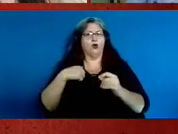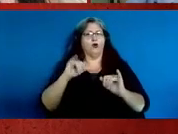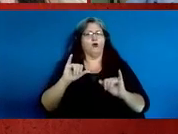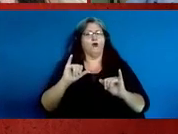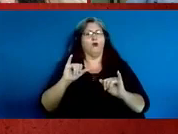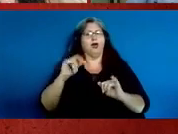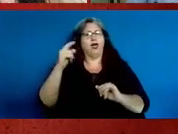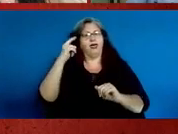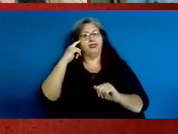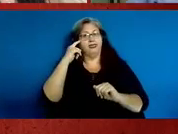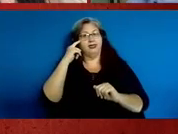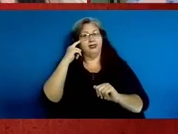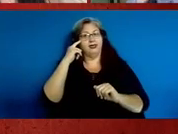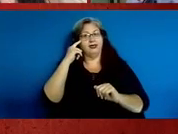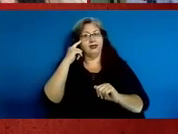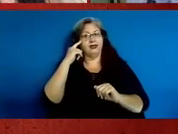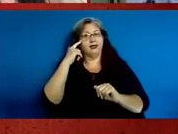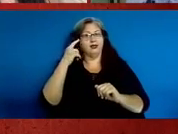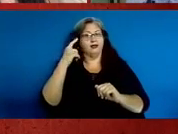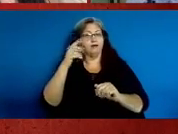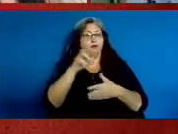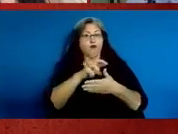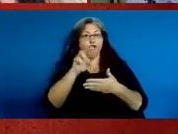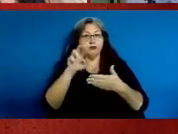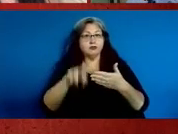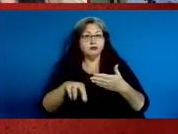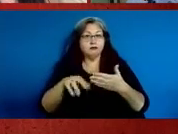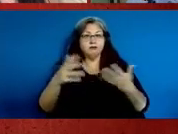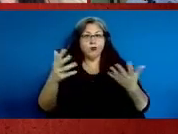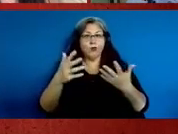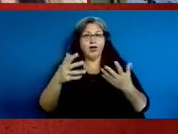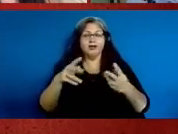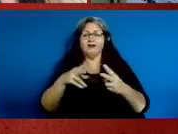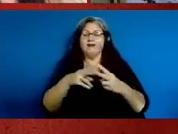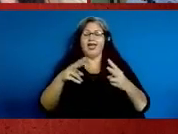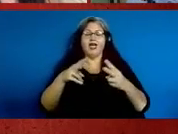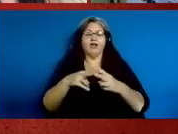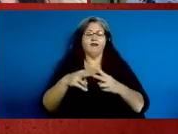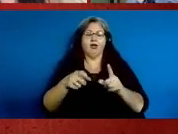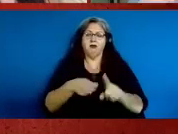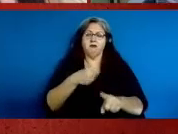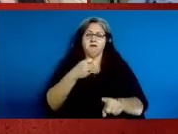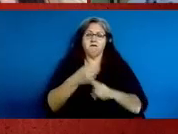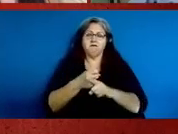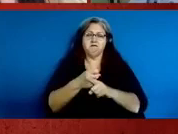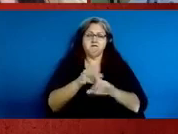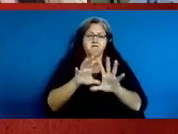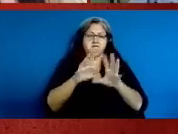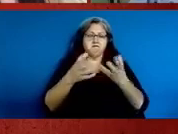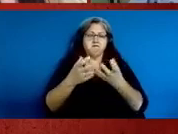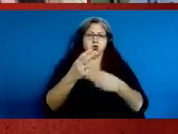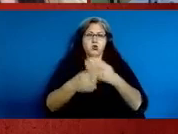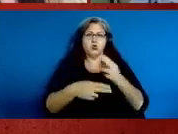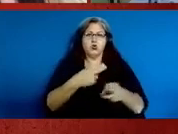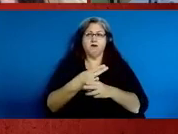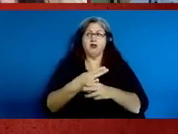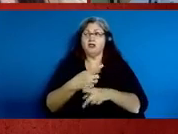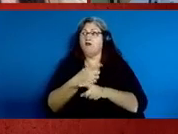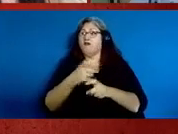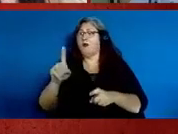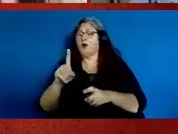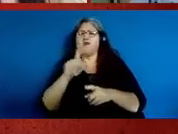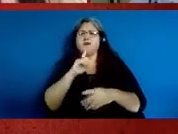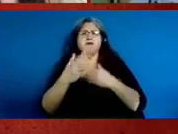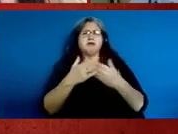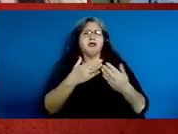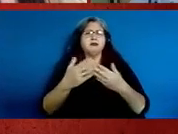what came out of it, you know, is so universal that it doesn't matter where it came from. It's just